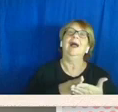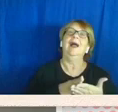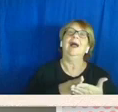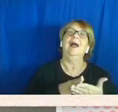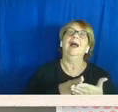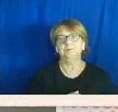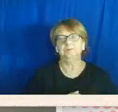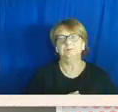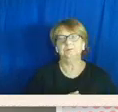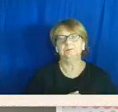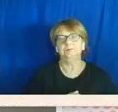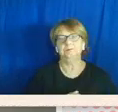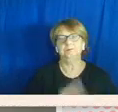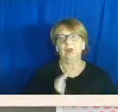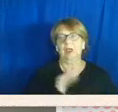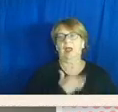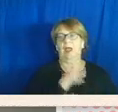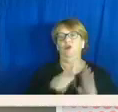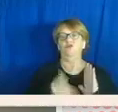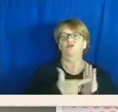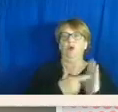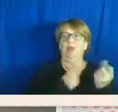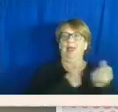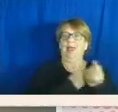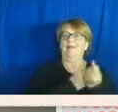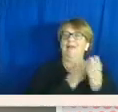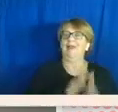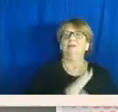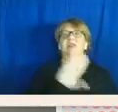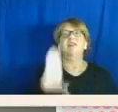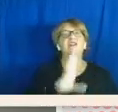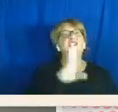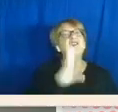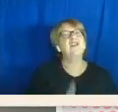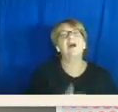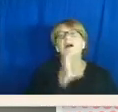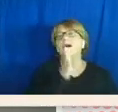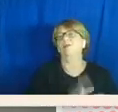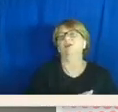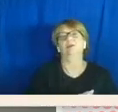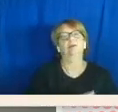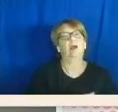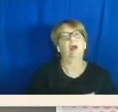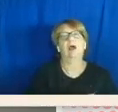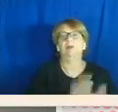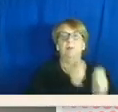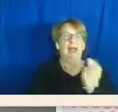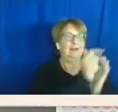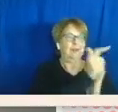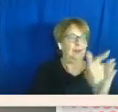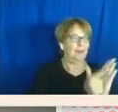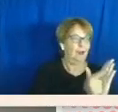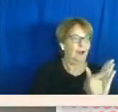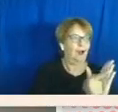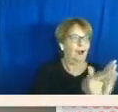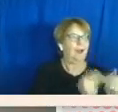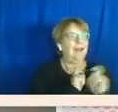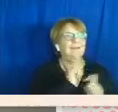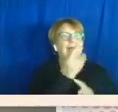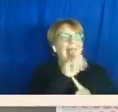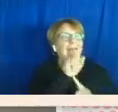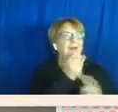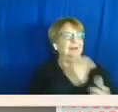Our role as advocates never stops. Passing a law gives us handles, gives us the